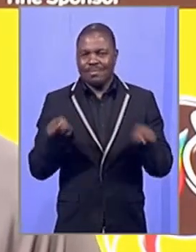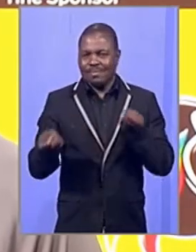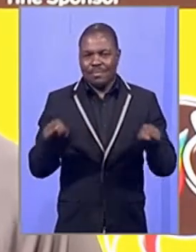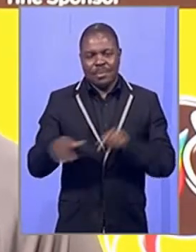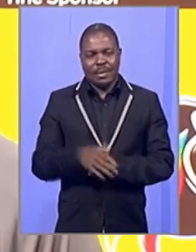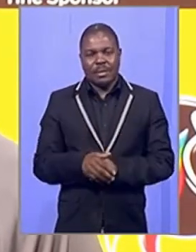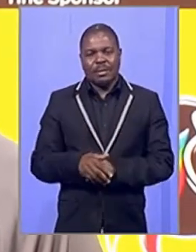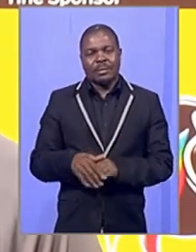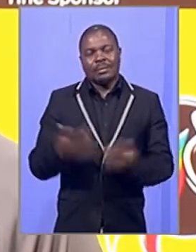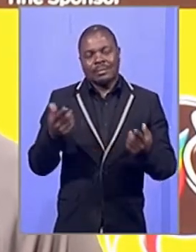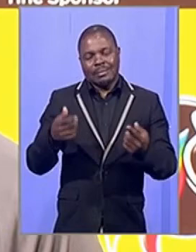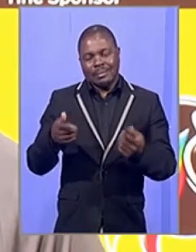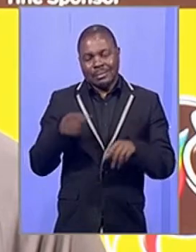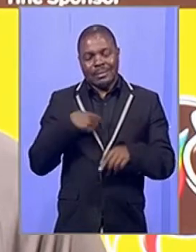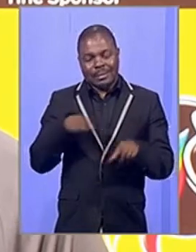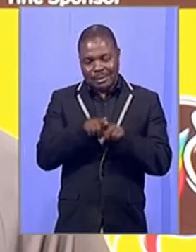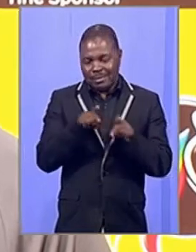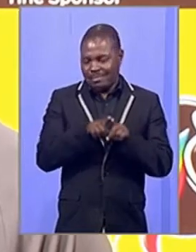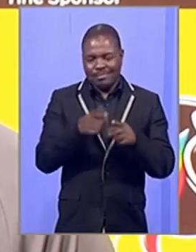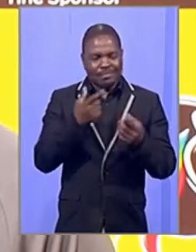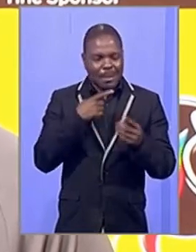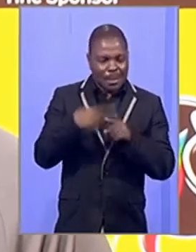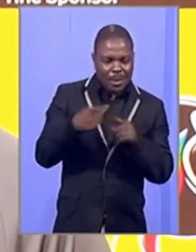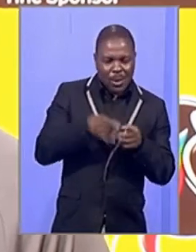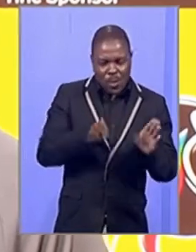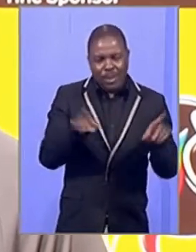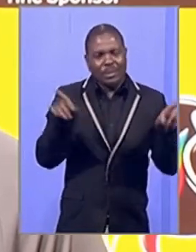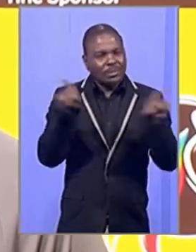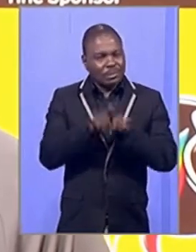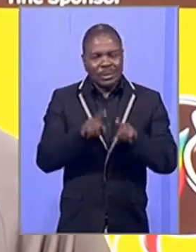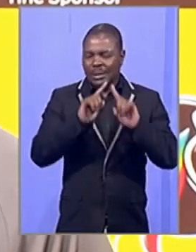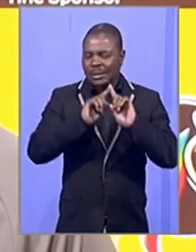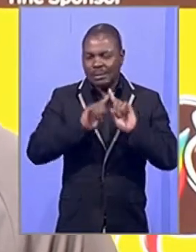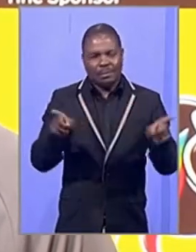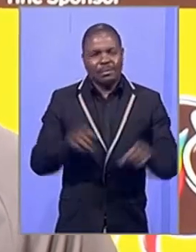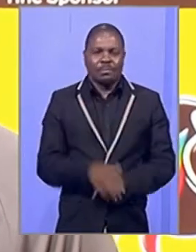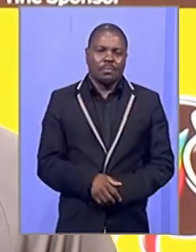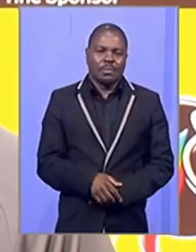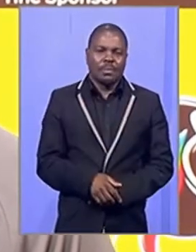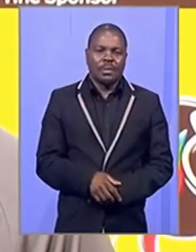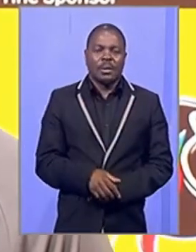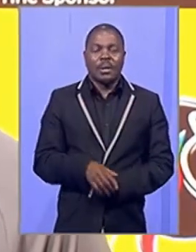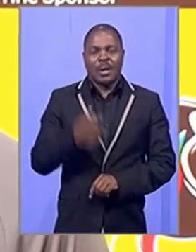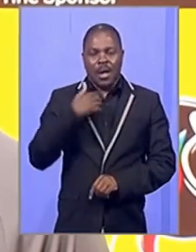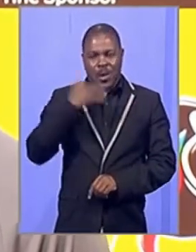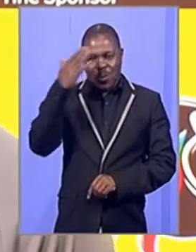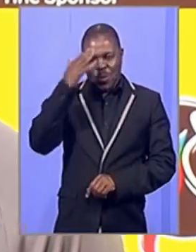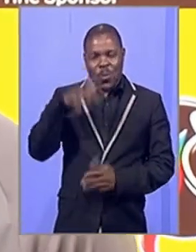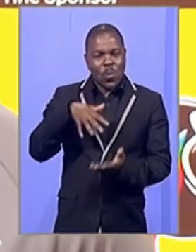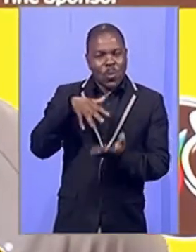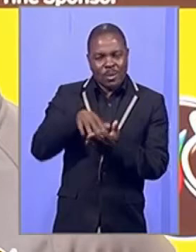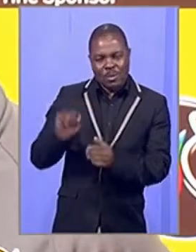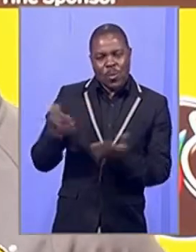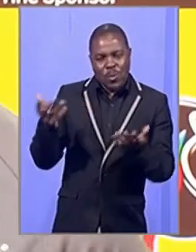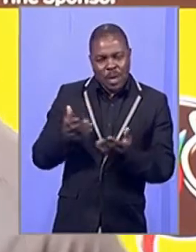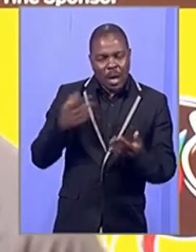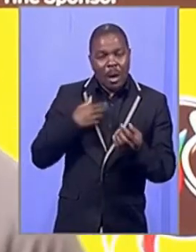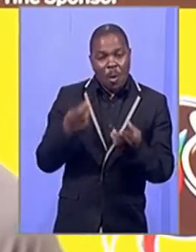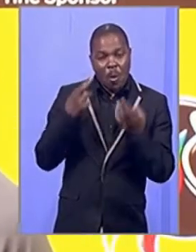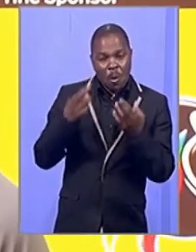the dynamics of the game is going to be very much different. So but we know where the weaknesses lie, and hopefully we